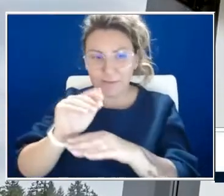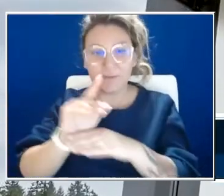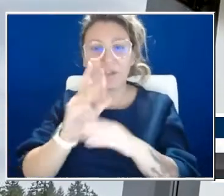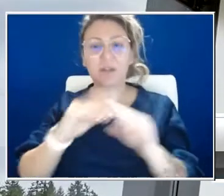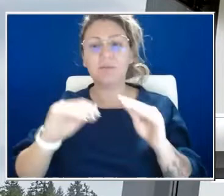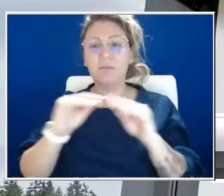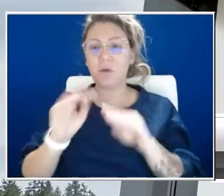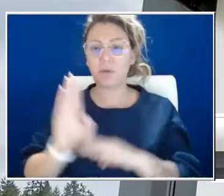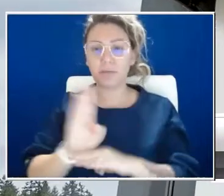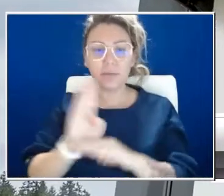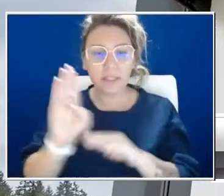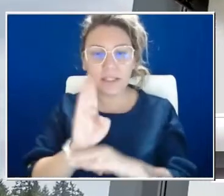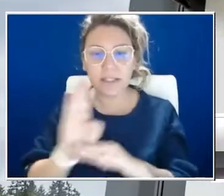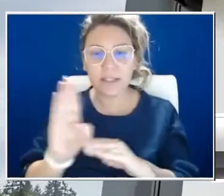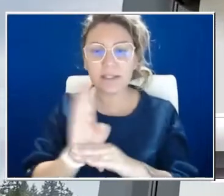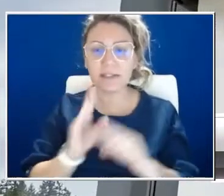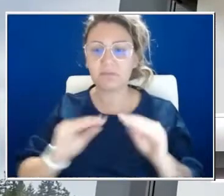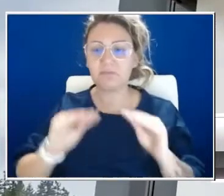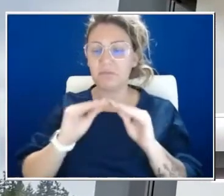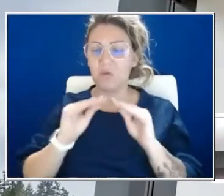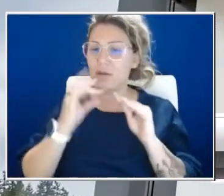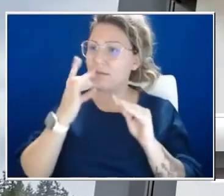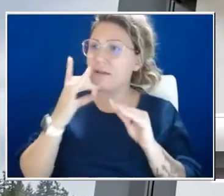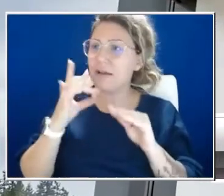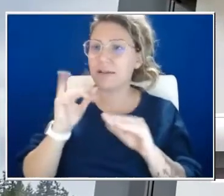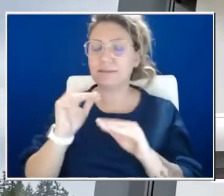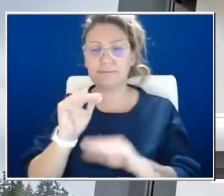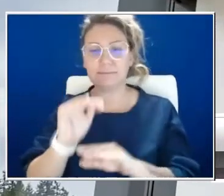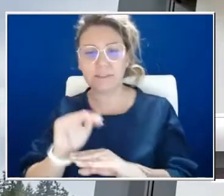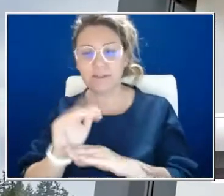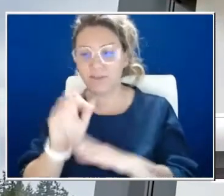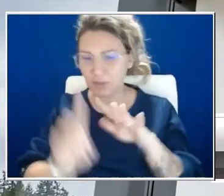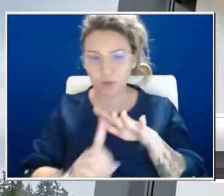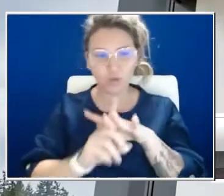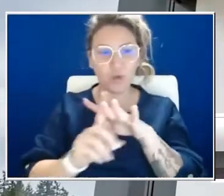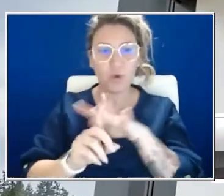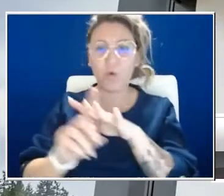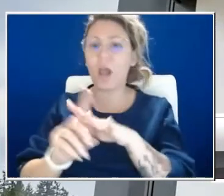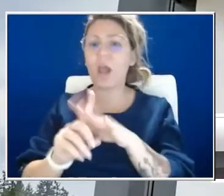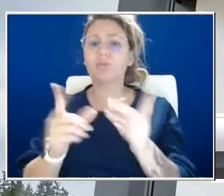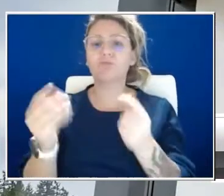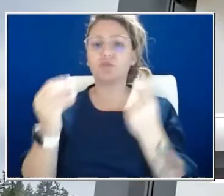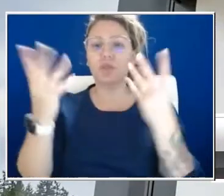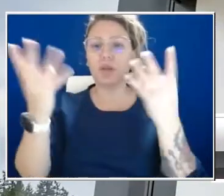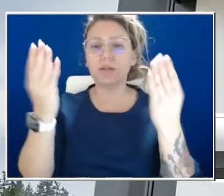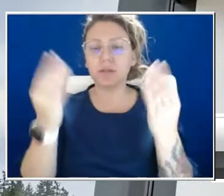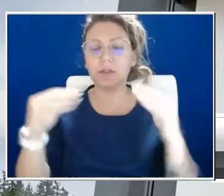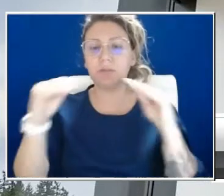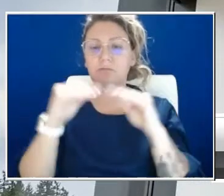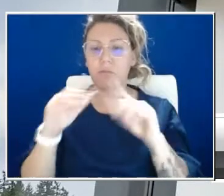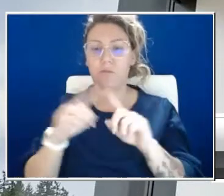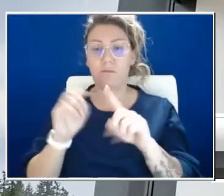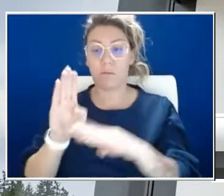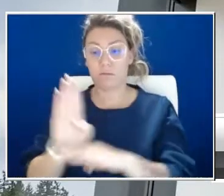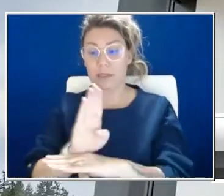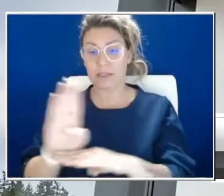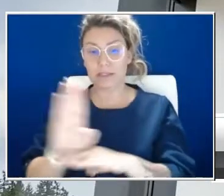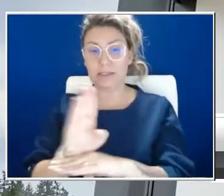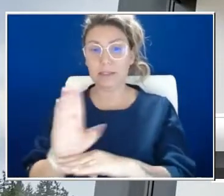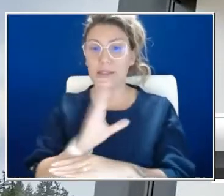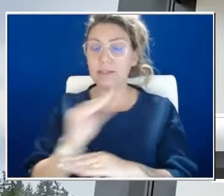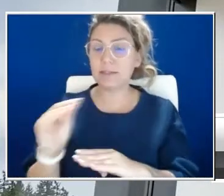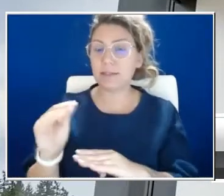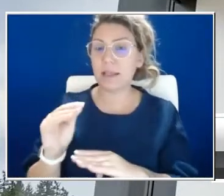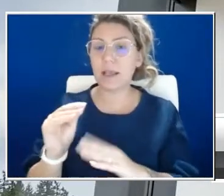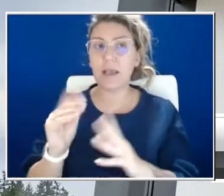if they have more light in the evening, so they shop more, they do more things outside. So from a business standpoint and from a standpoint of adults